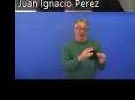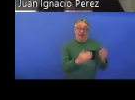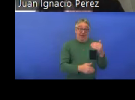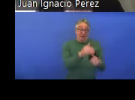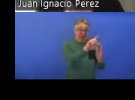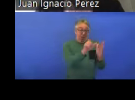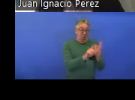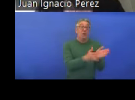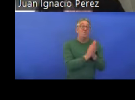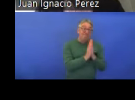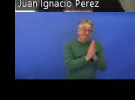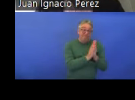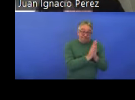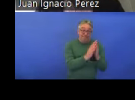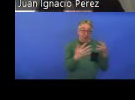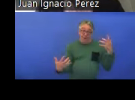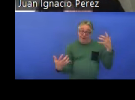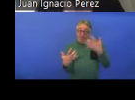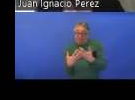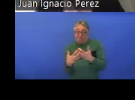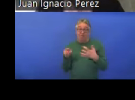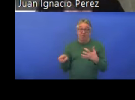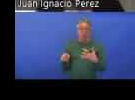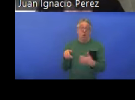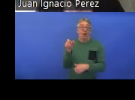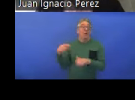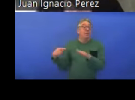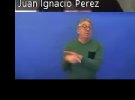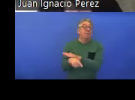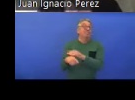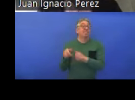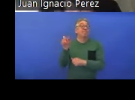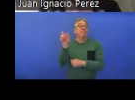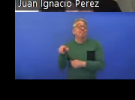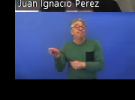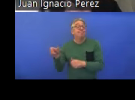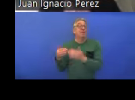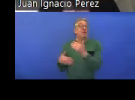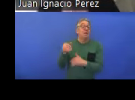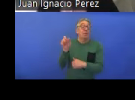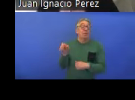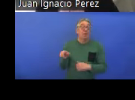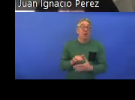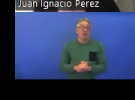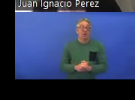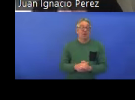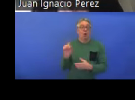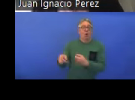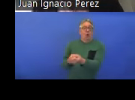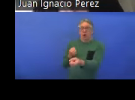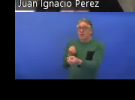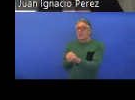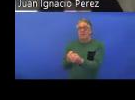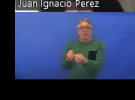stateless persons with disabilities to enable their access to education, health system, other social